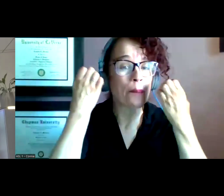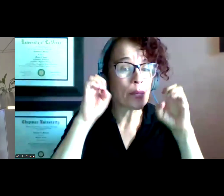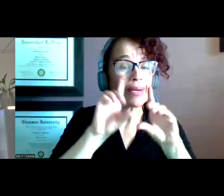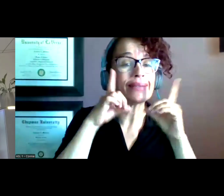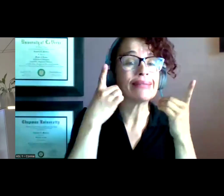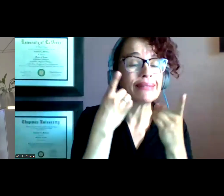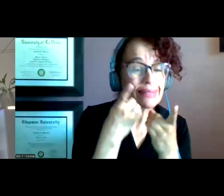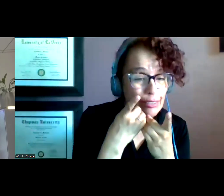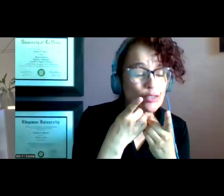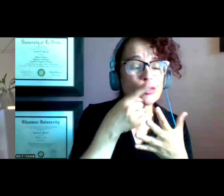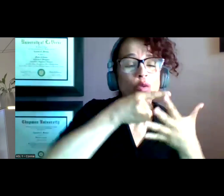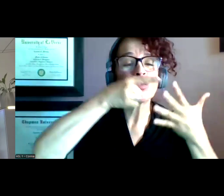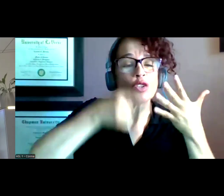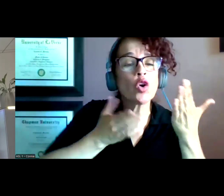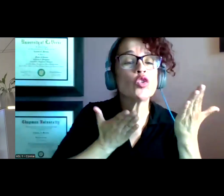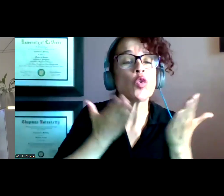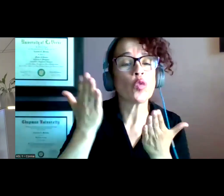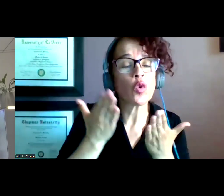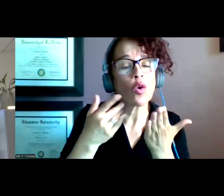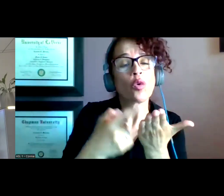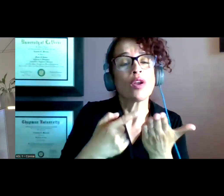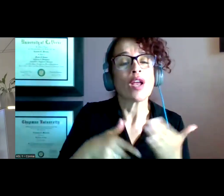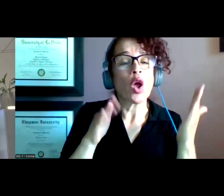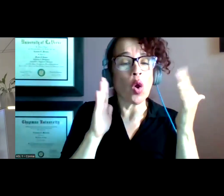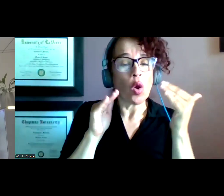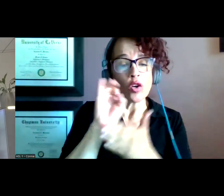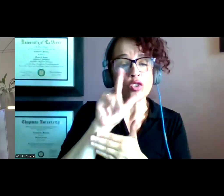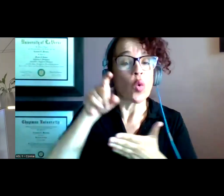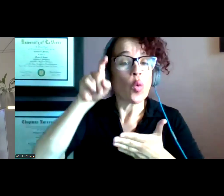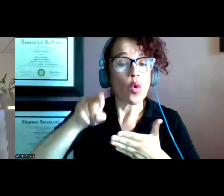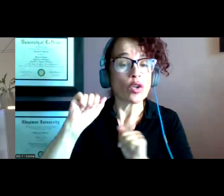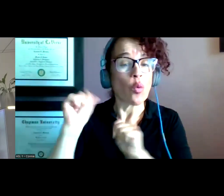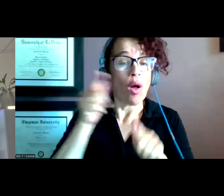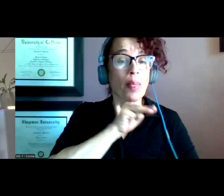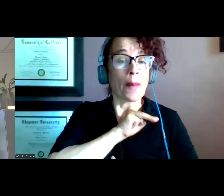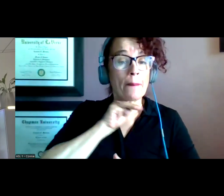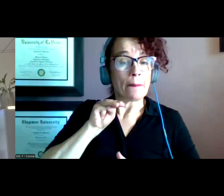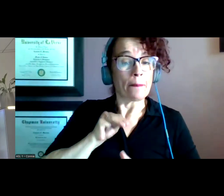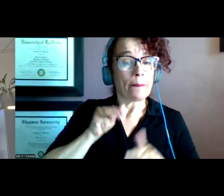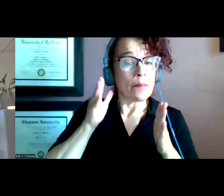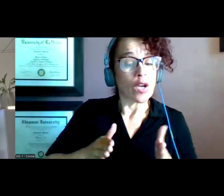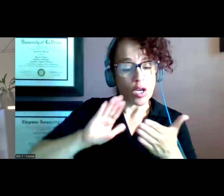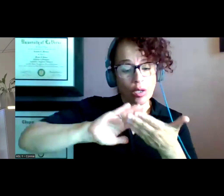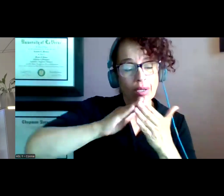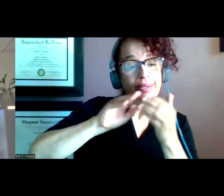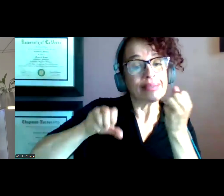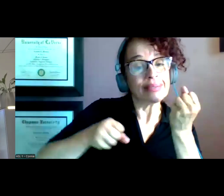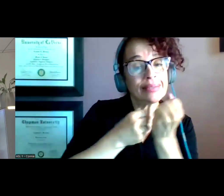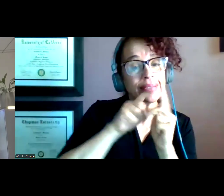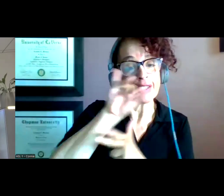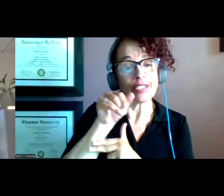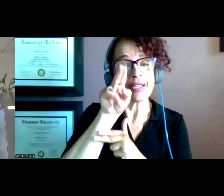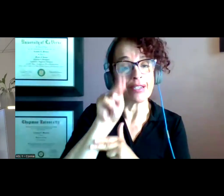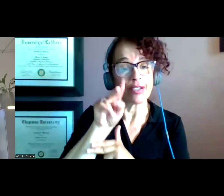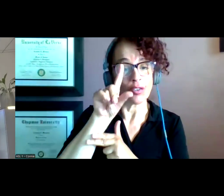department usage. These are services that address the health-related social needs of our members. Community support started in January